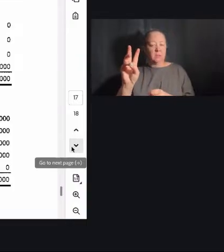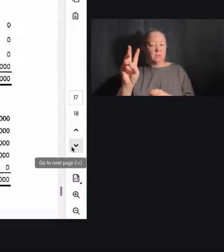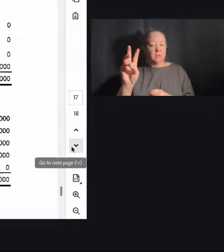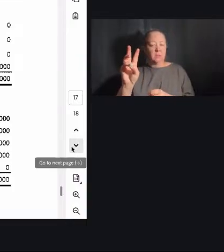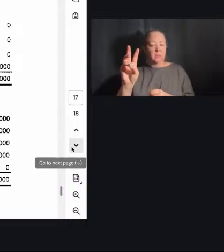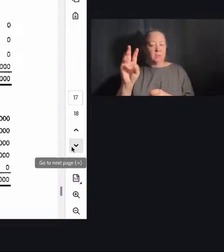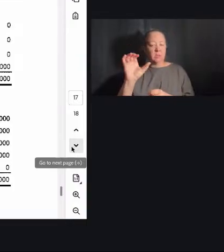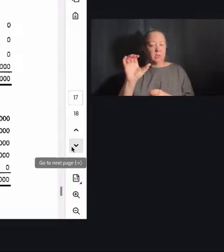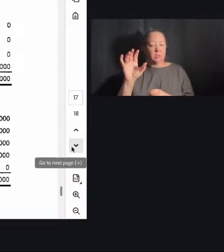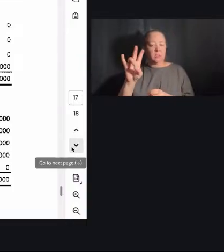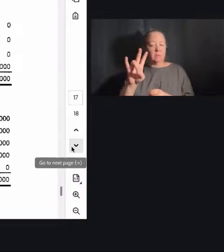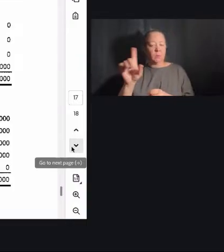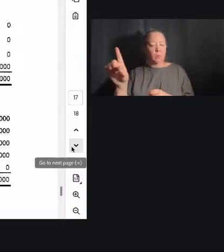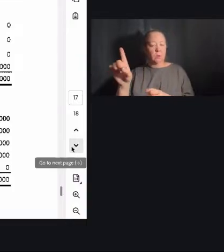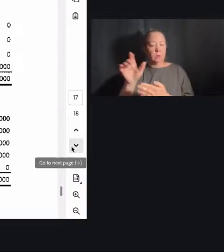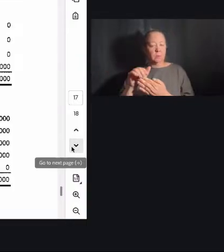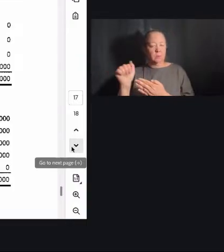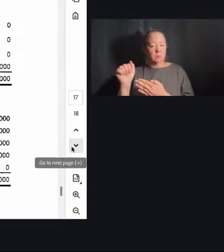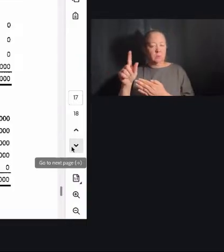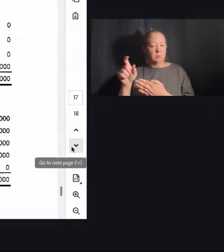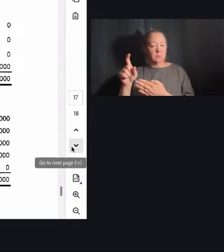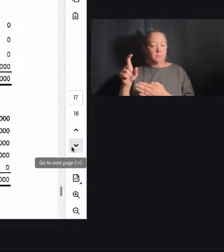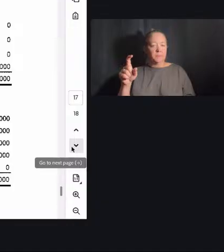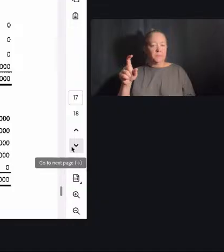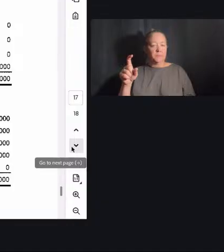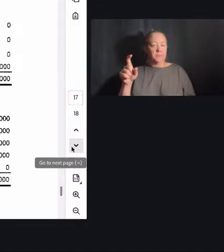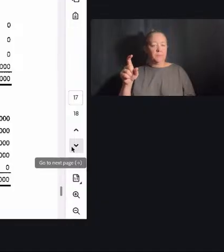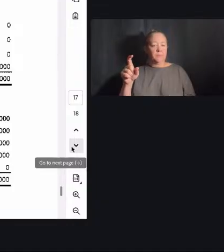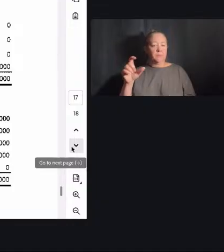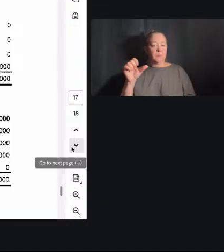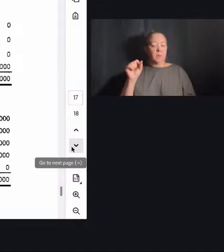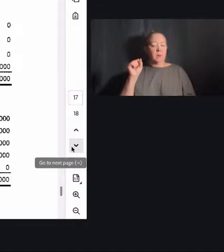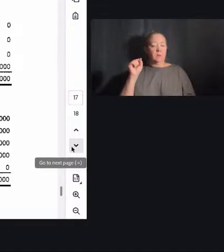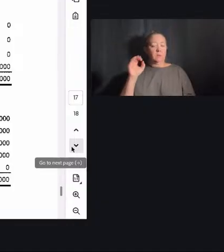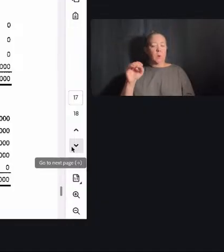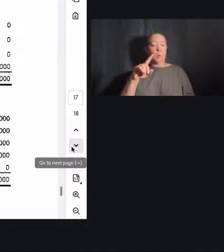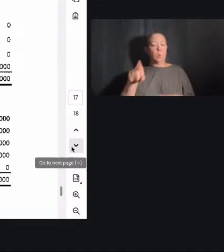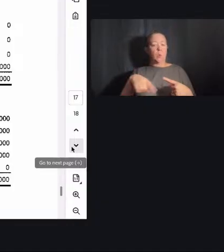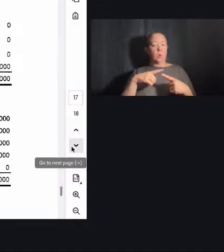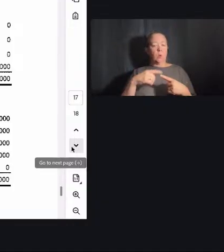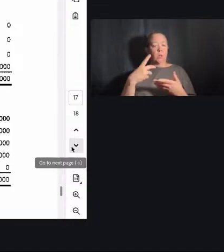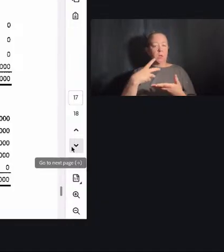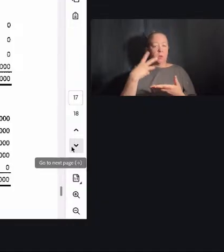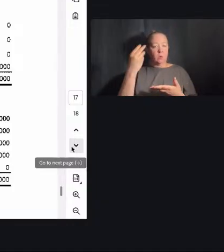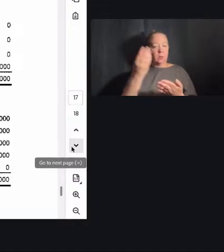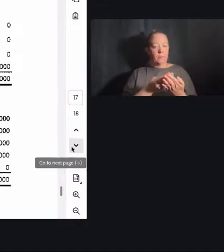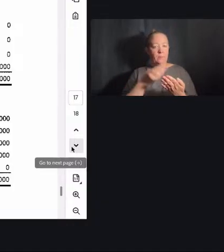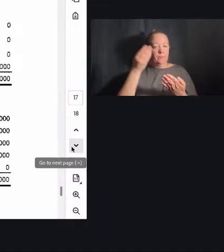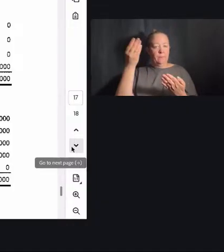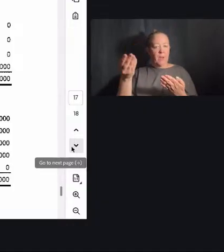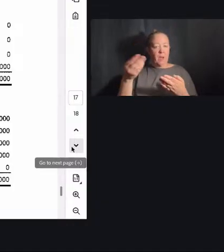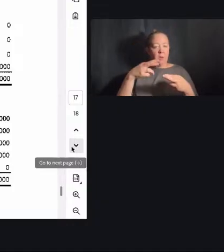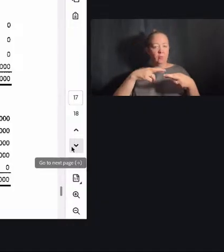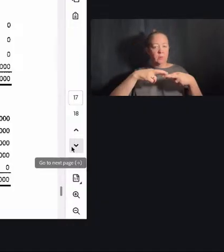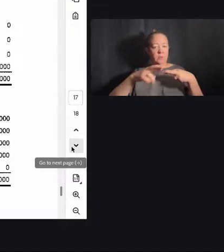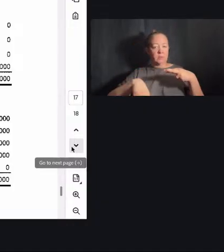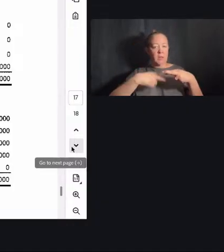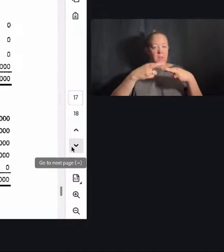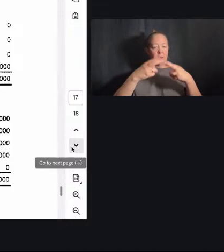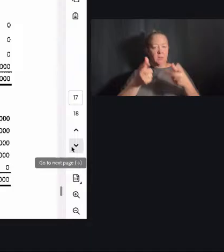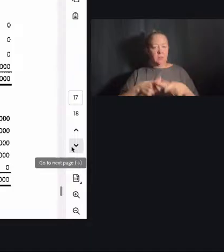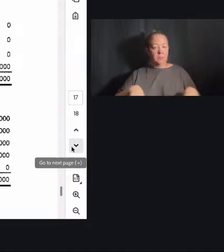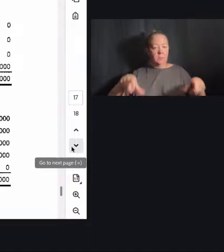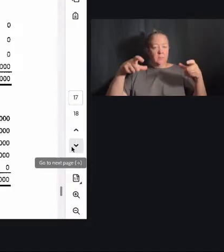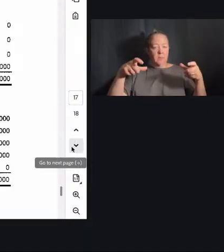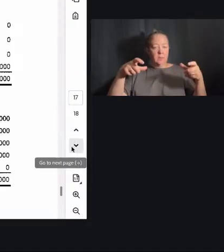So when we go out and have to buy either the recycling bins or the toters, we have to buy them in a